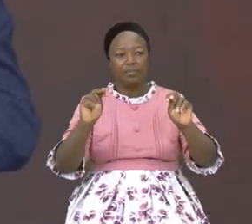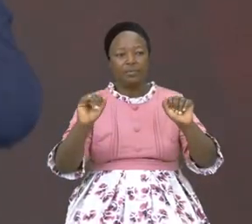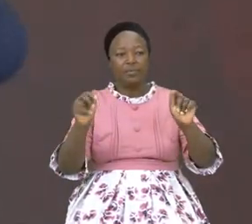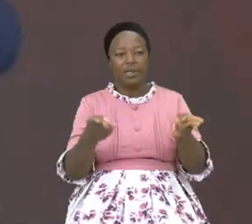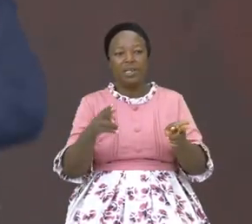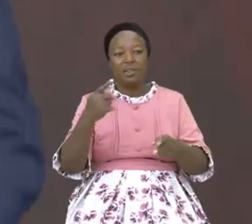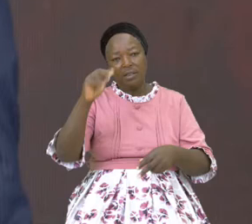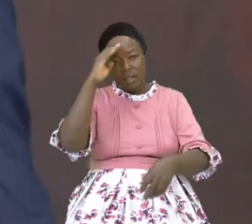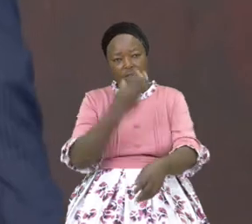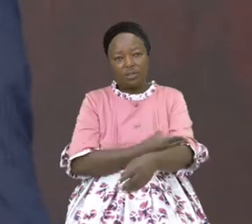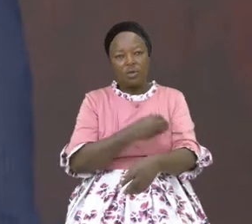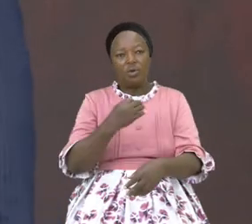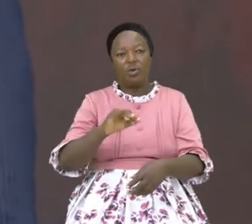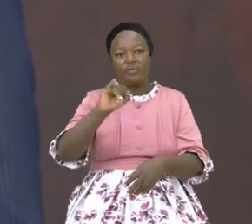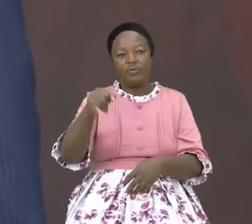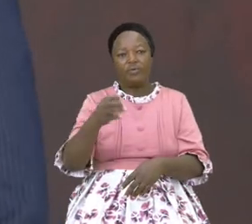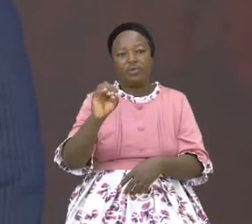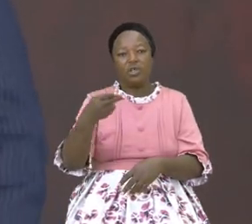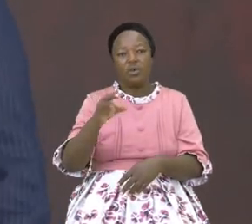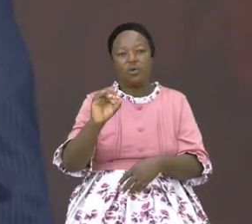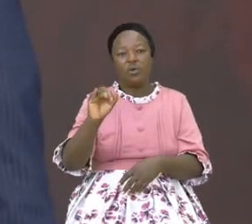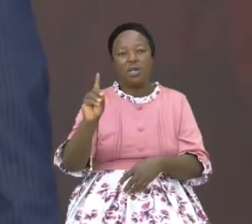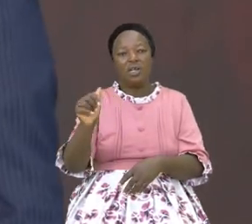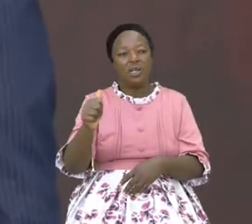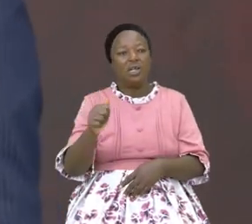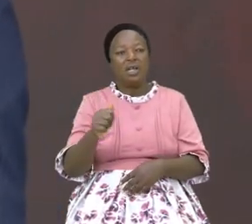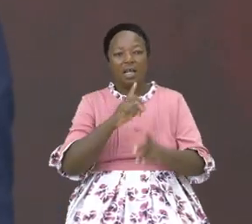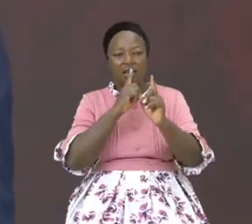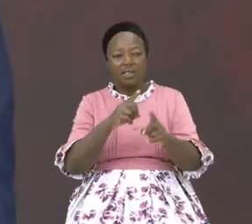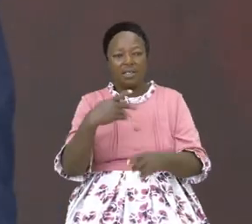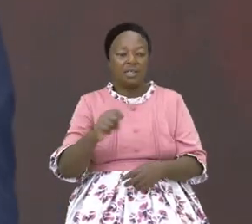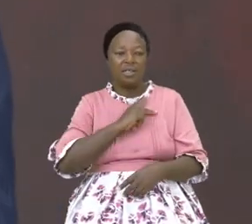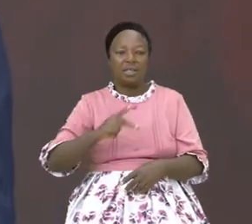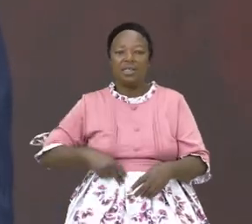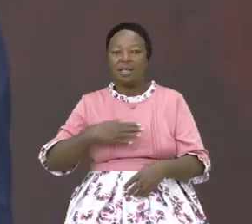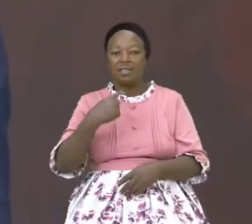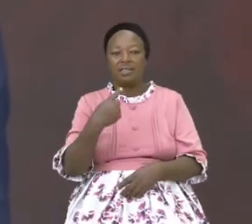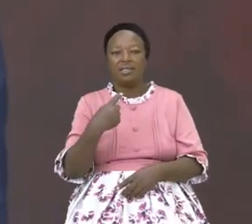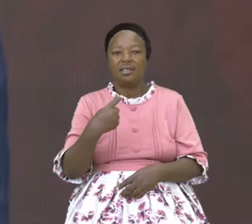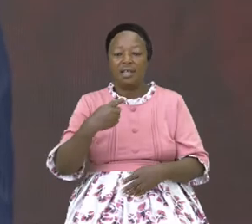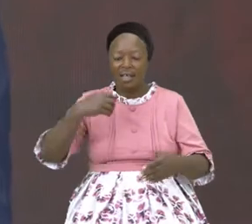son of Jehoiada answered the king and said,